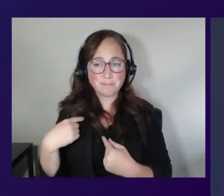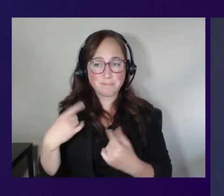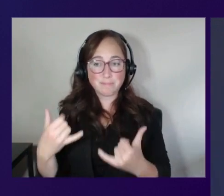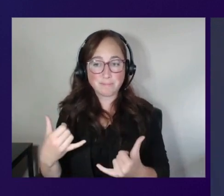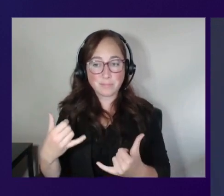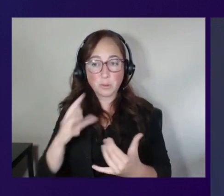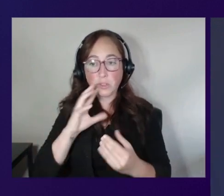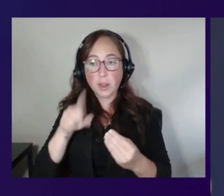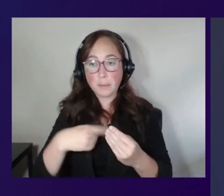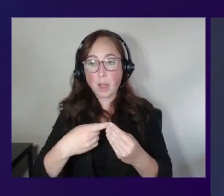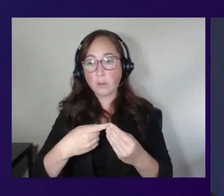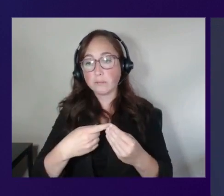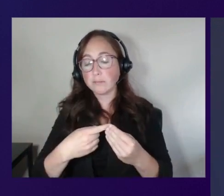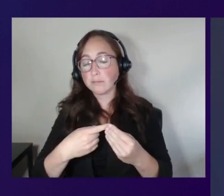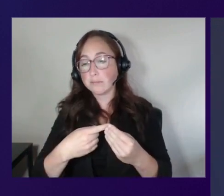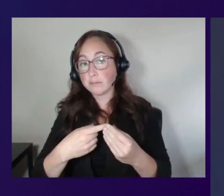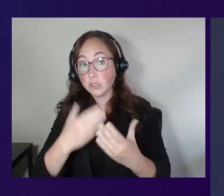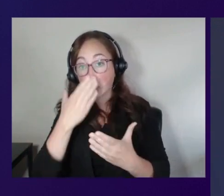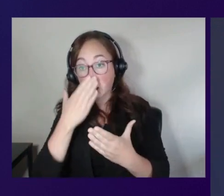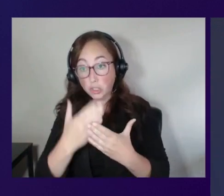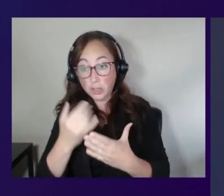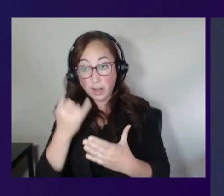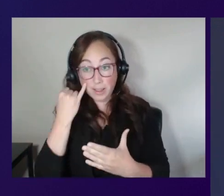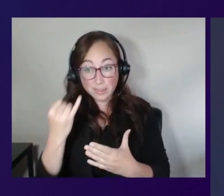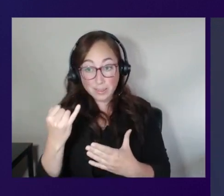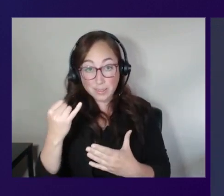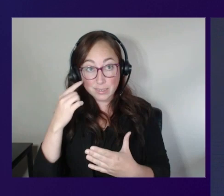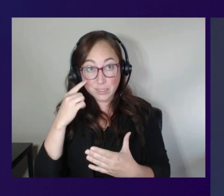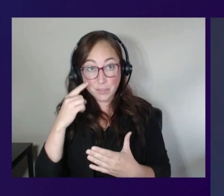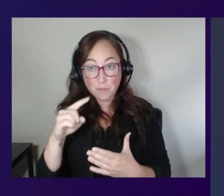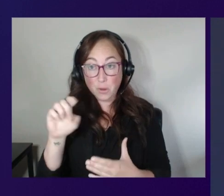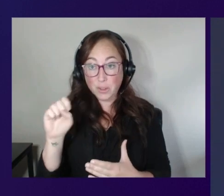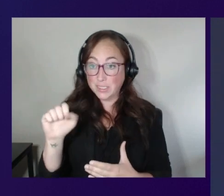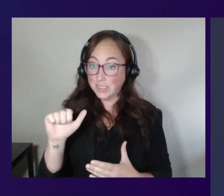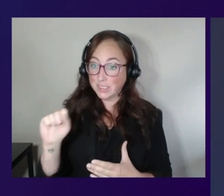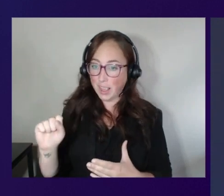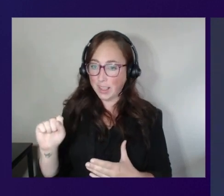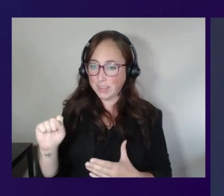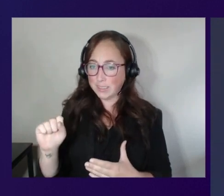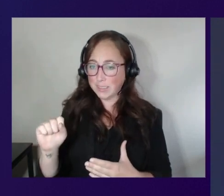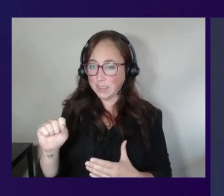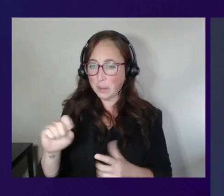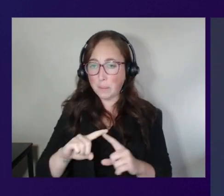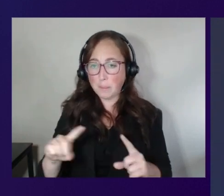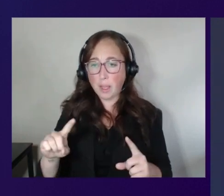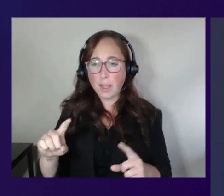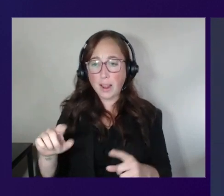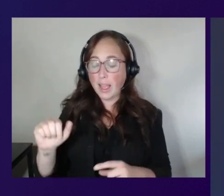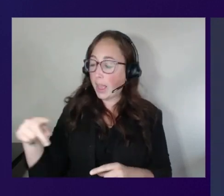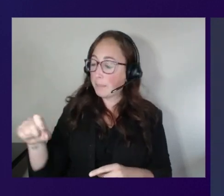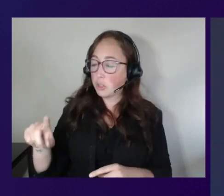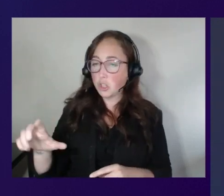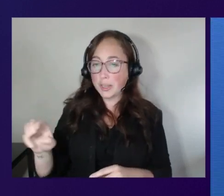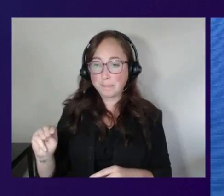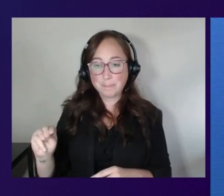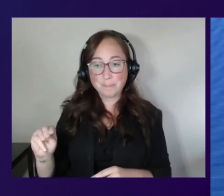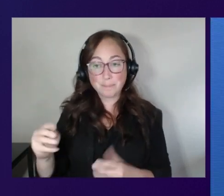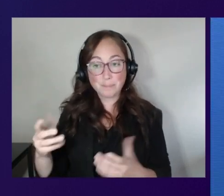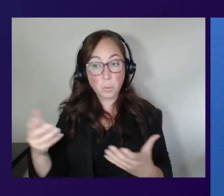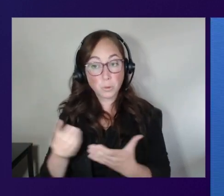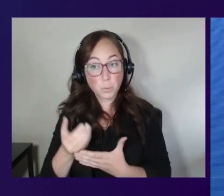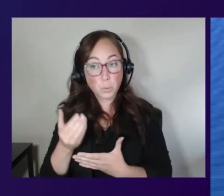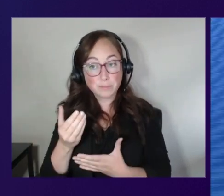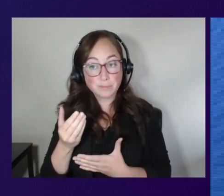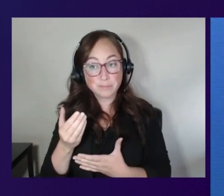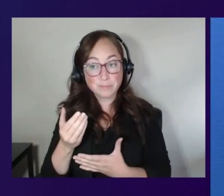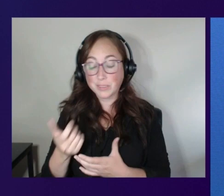it's, the good ideas for using SaaS, but tell us what's new with AppStream. Yeah, so just recently there was a new feature launch